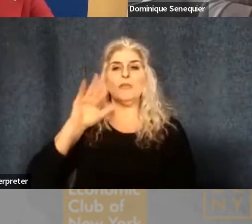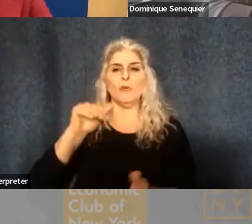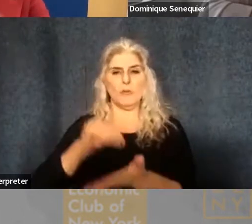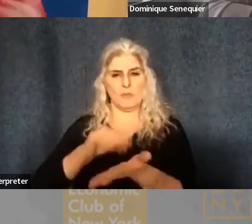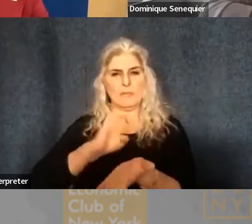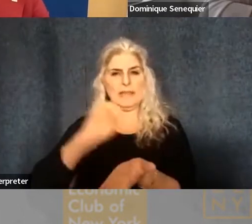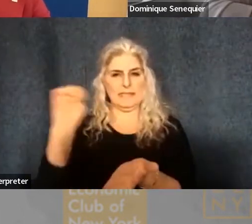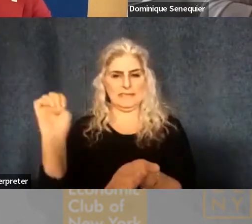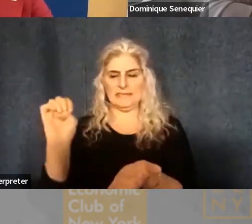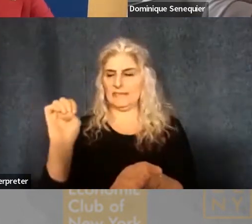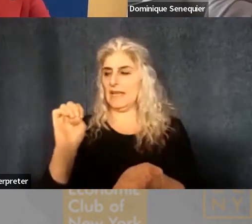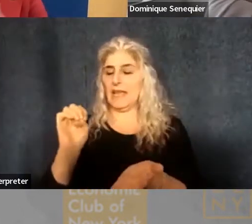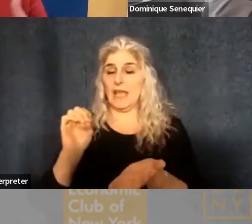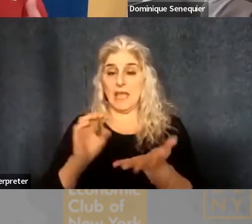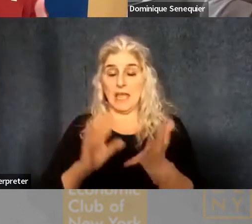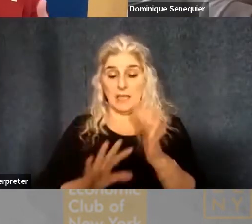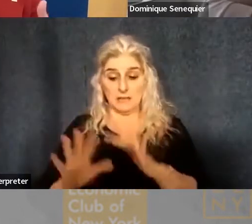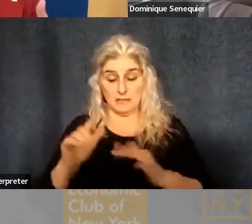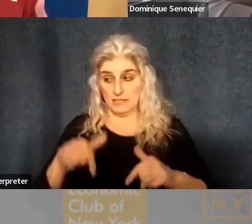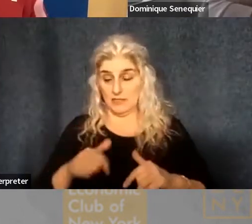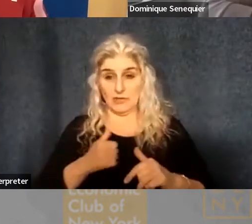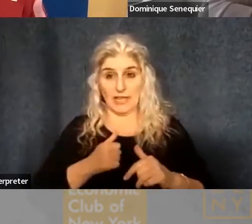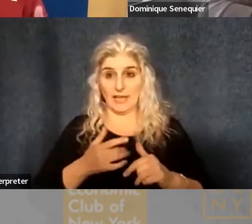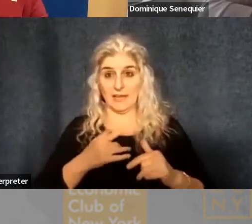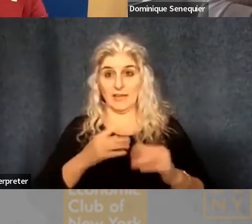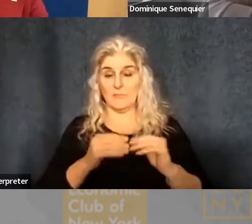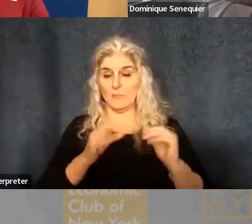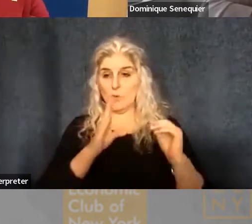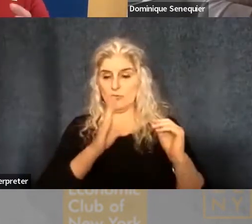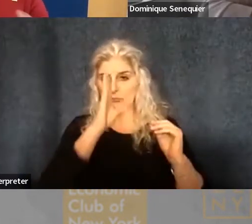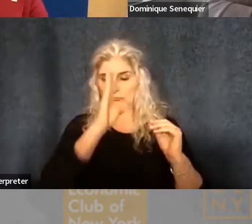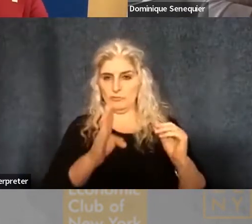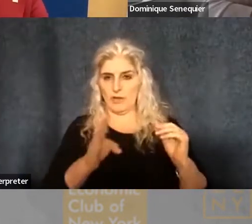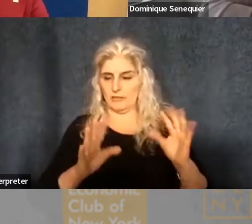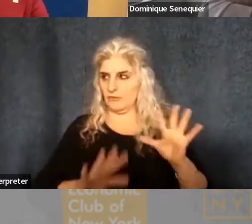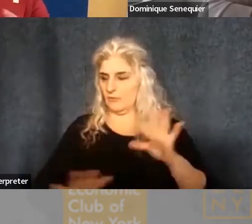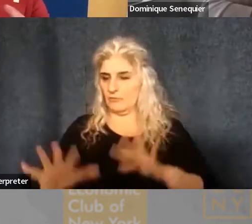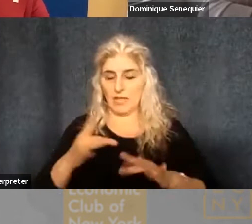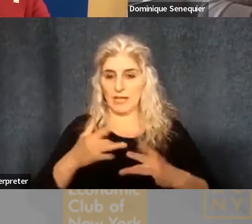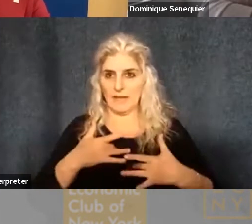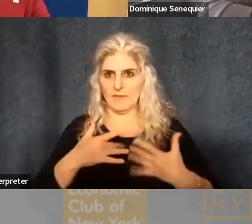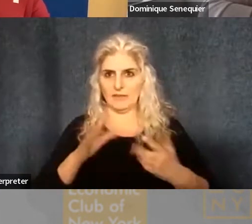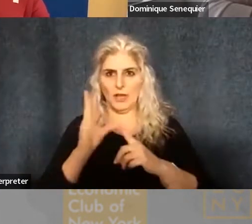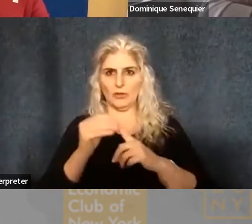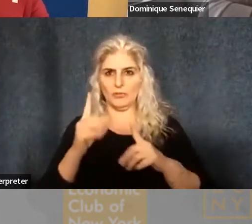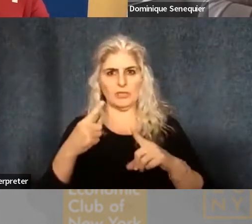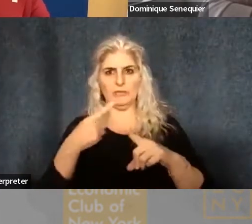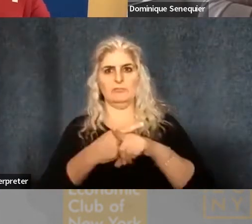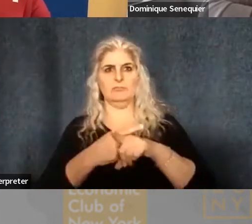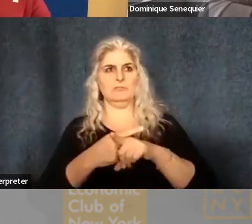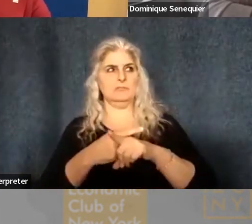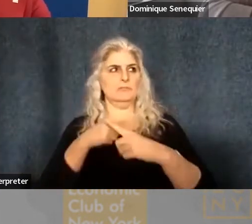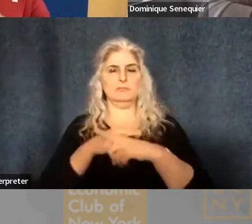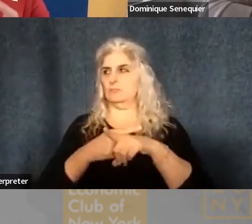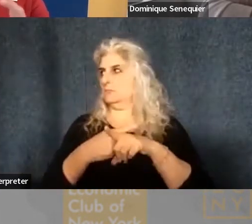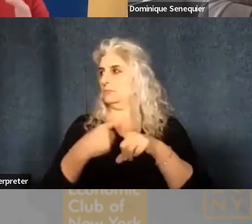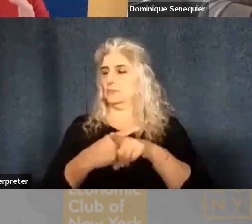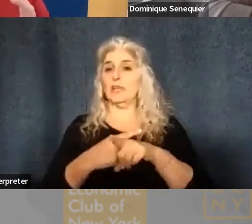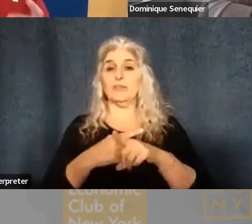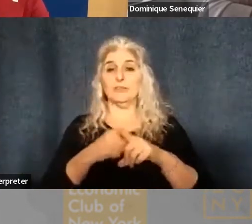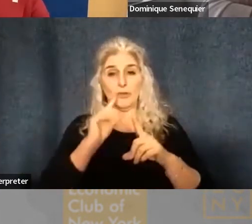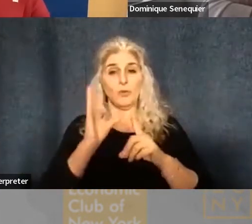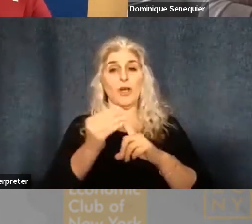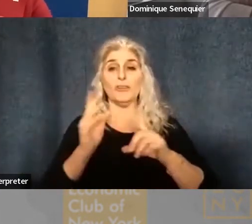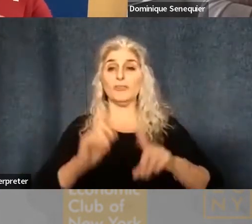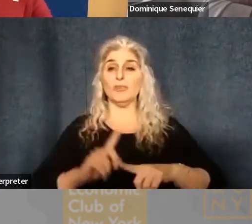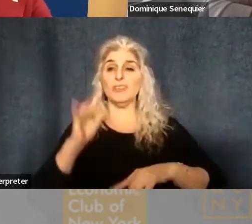where just a little bit more direct. And so cultural differences come, diversity comes in different forms, not just gender, but